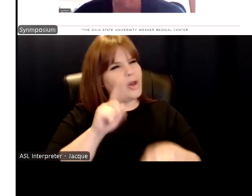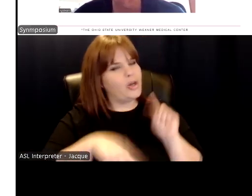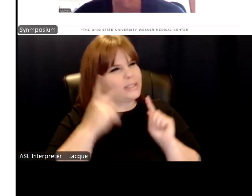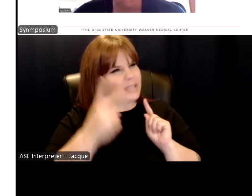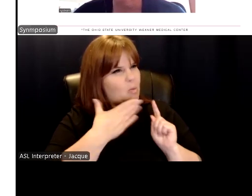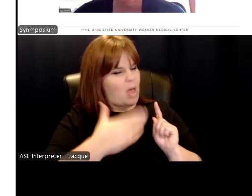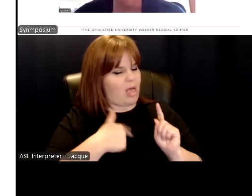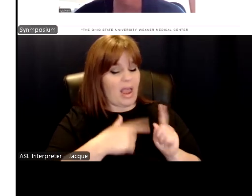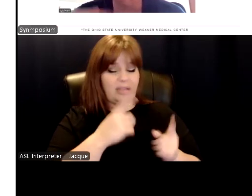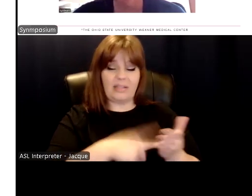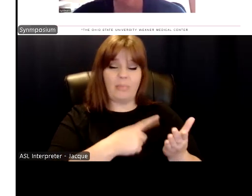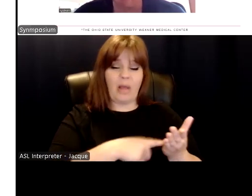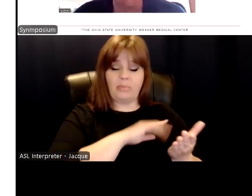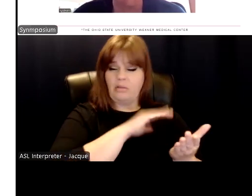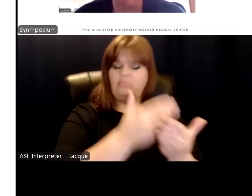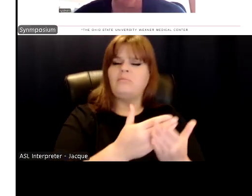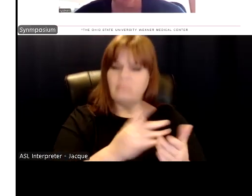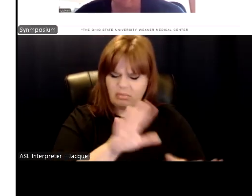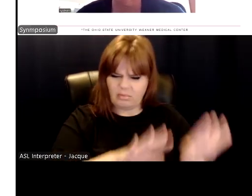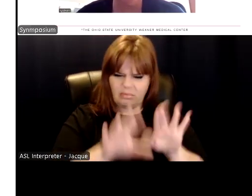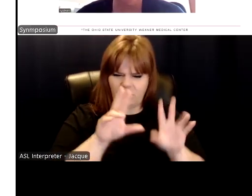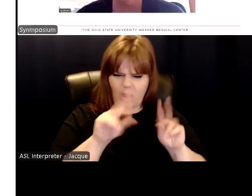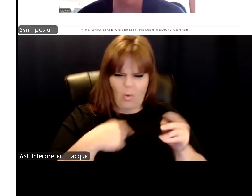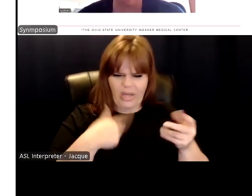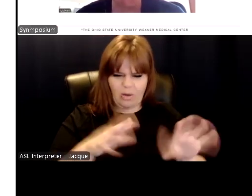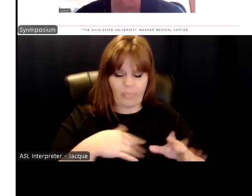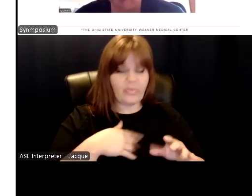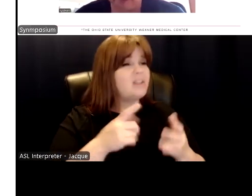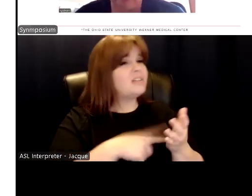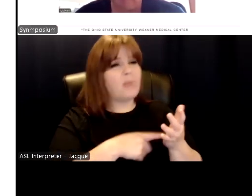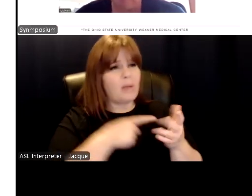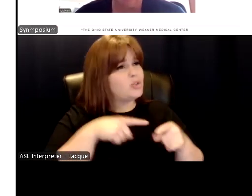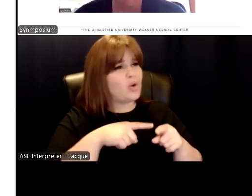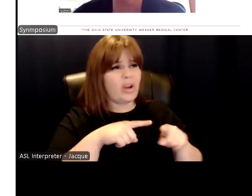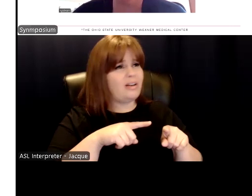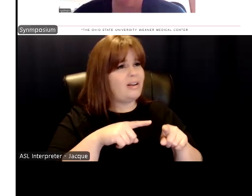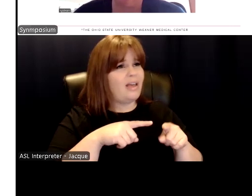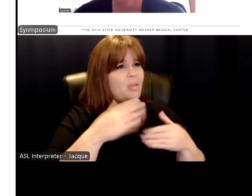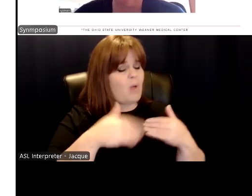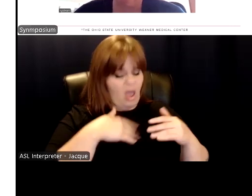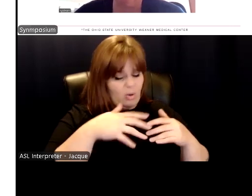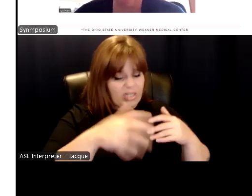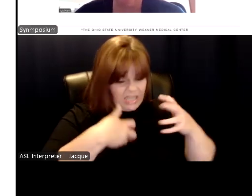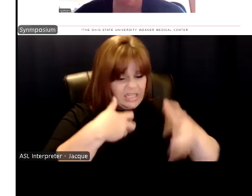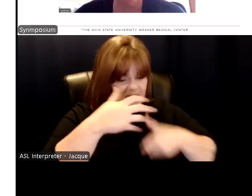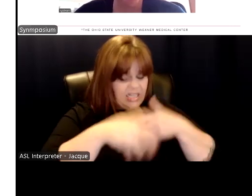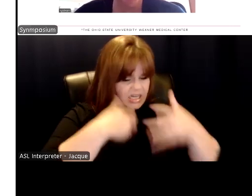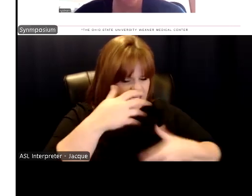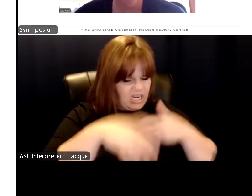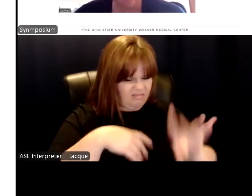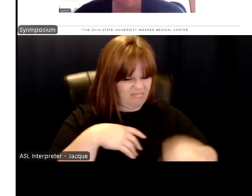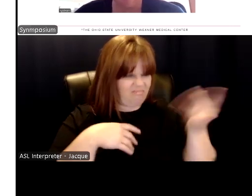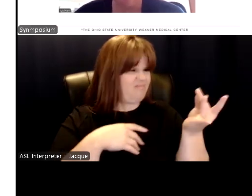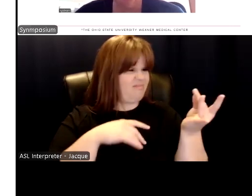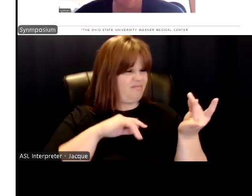end up. And sometimes in the whole process, I dug and dug and dug and came up with a bottle cap. I didn't come up with what I needed. So I'm sure you